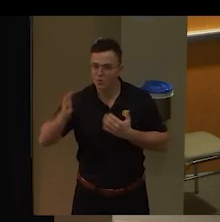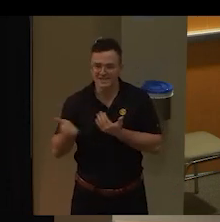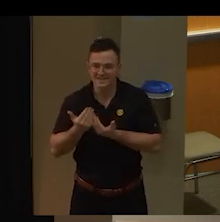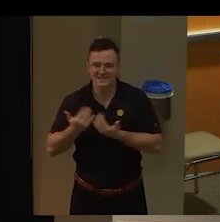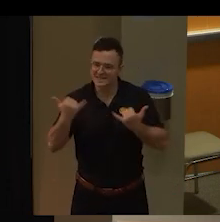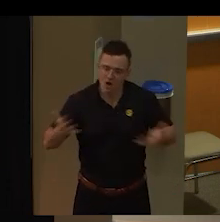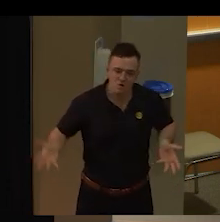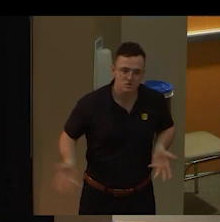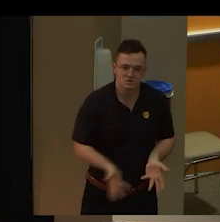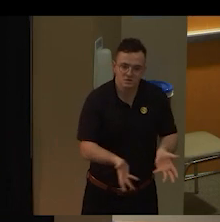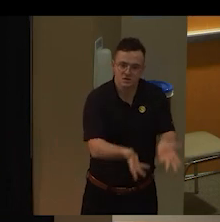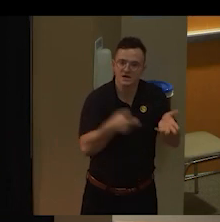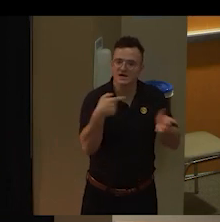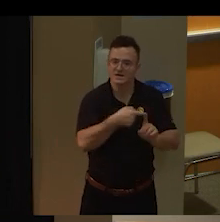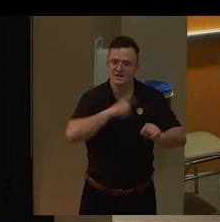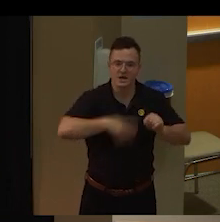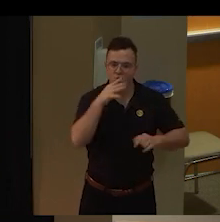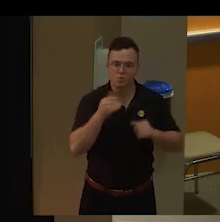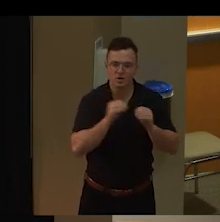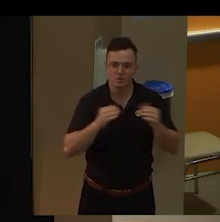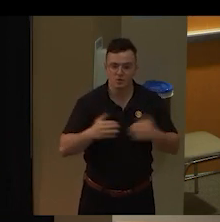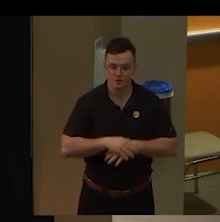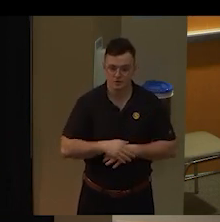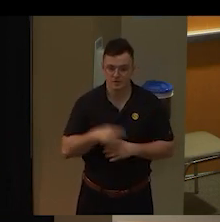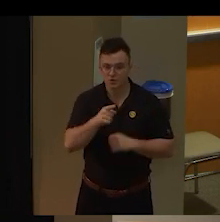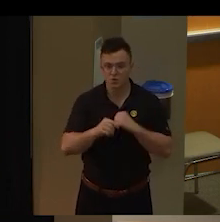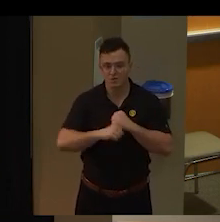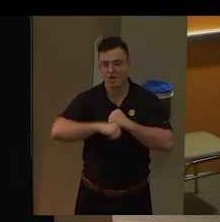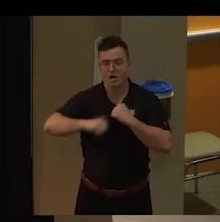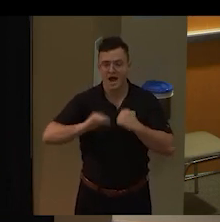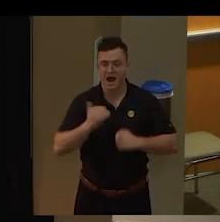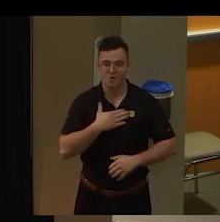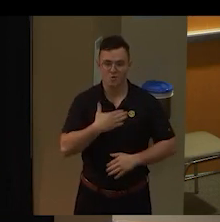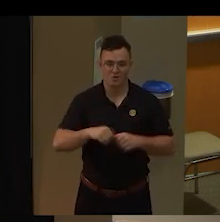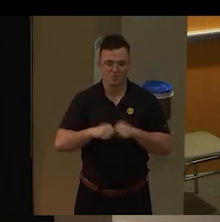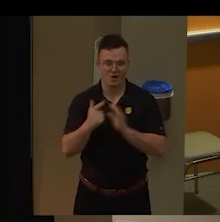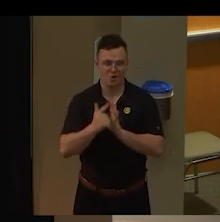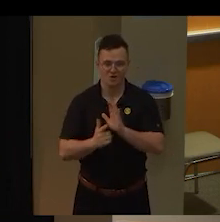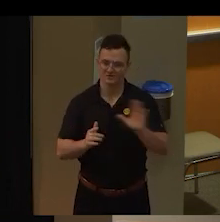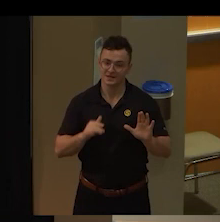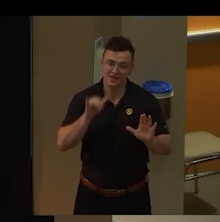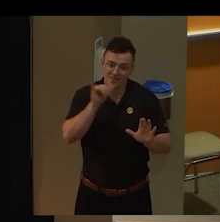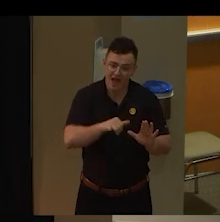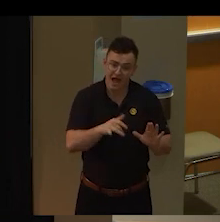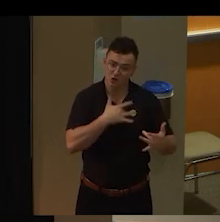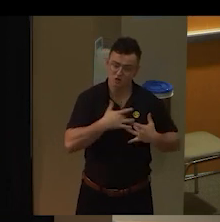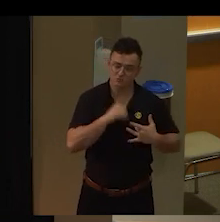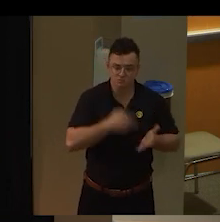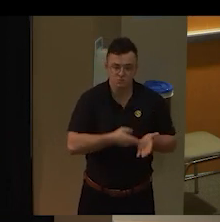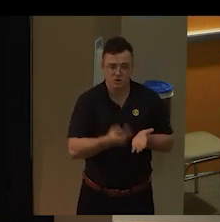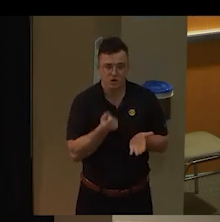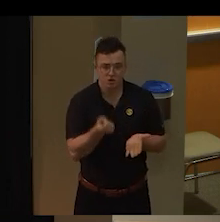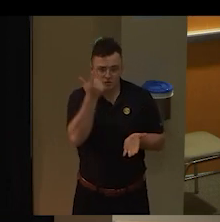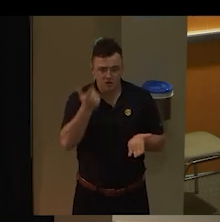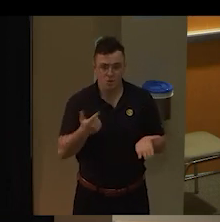You express a great deal of anxiety over our willingness to break laws, and this is certainly a legitimate concern.